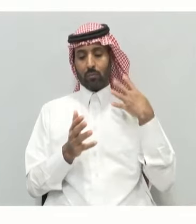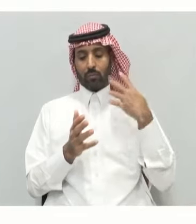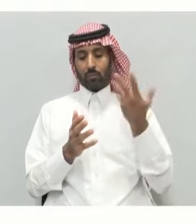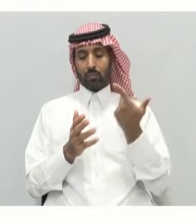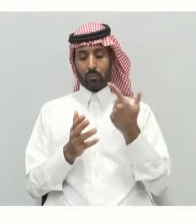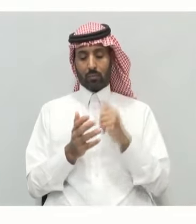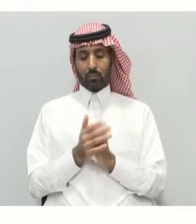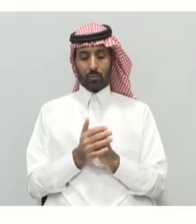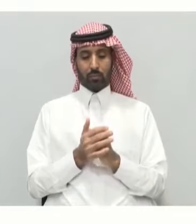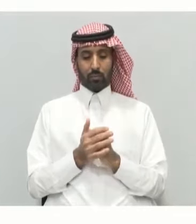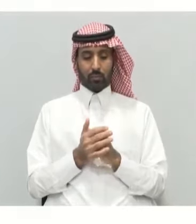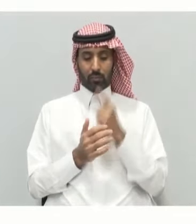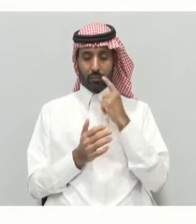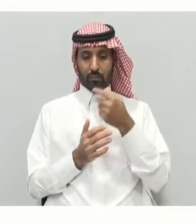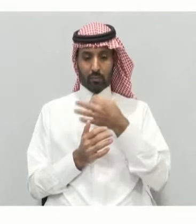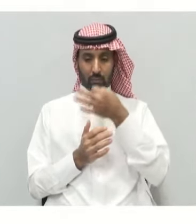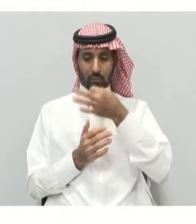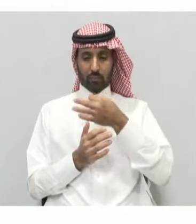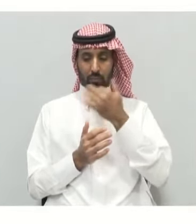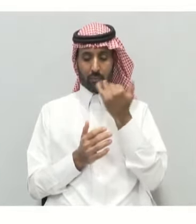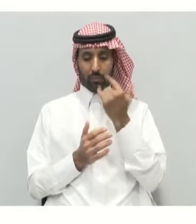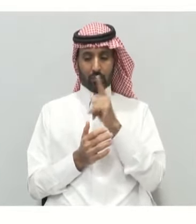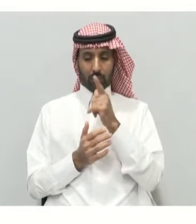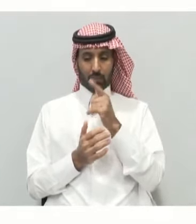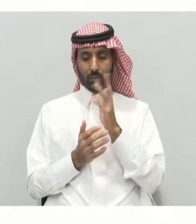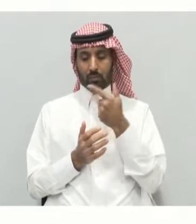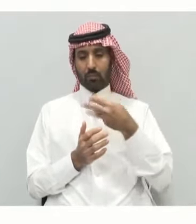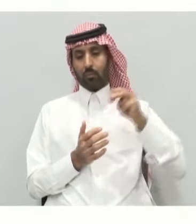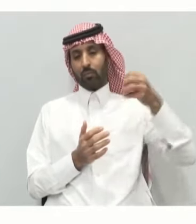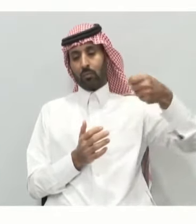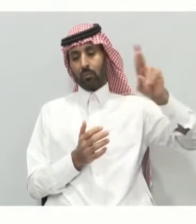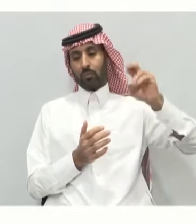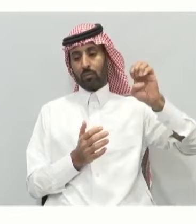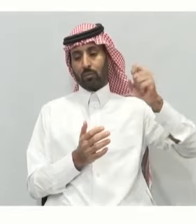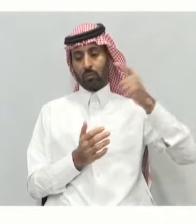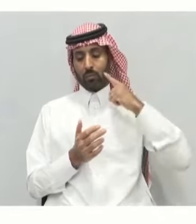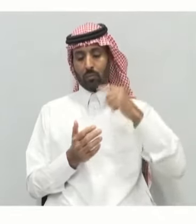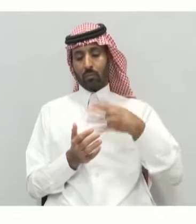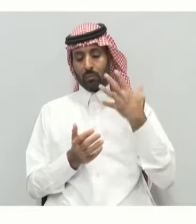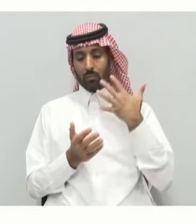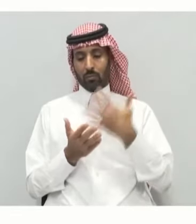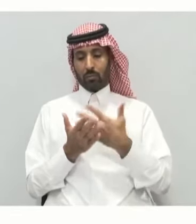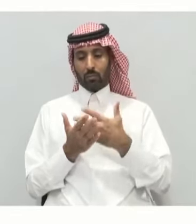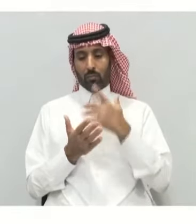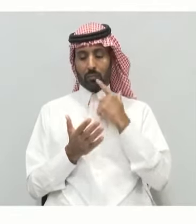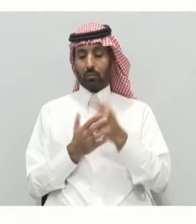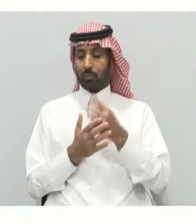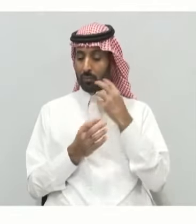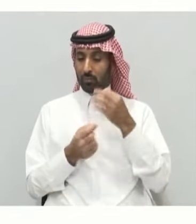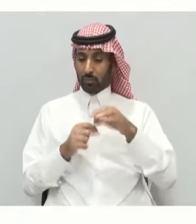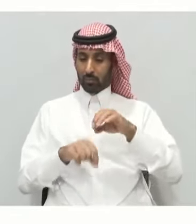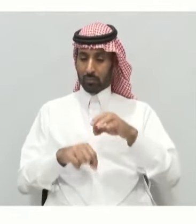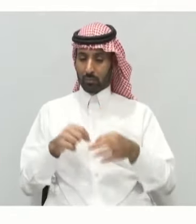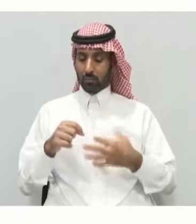fourth class will be French with Mr. Morris. And the fifth period or the fifth class will be science with